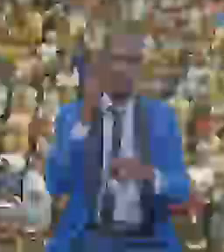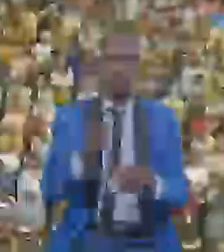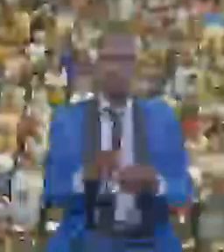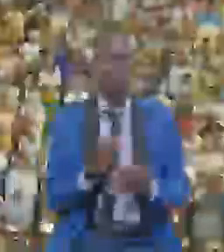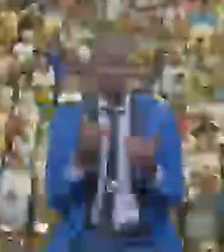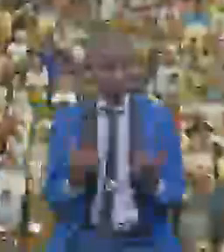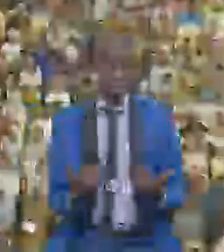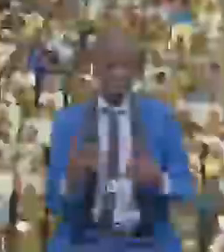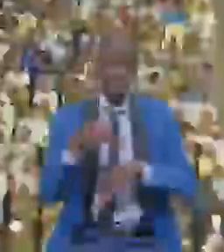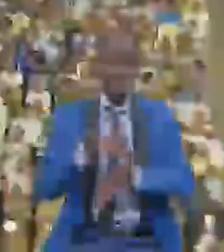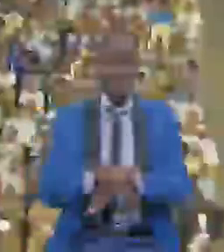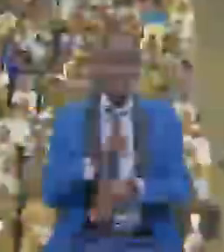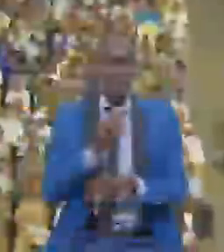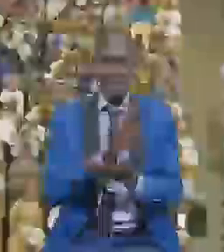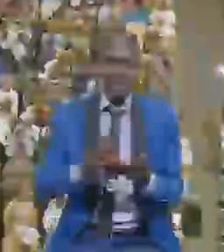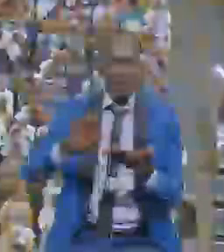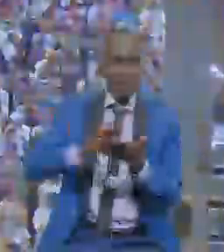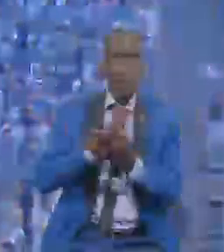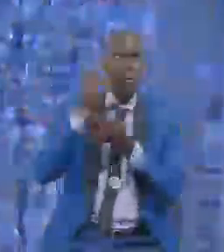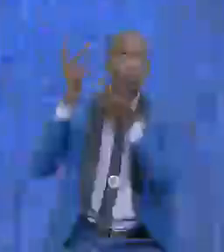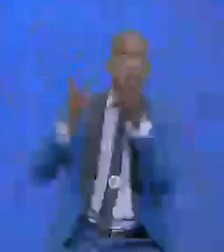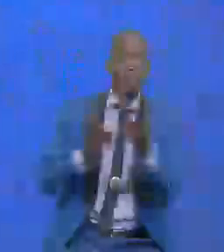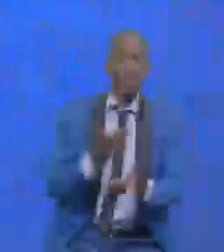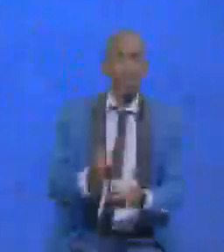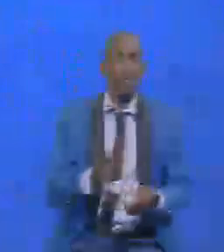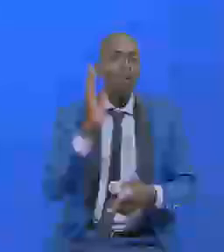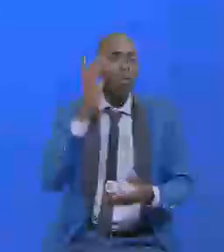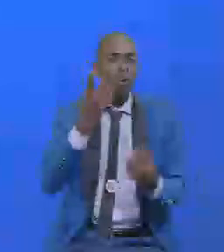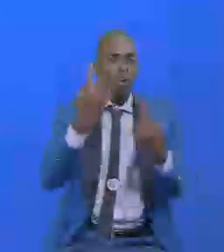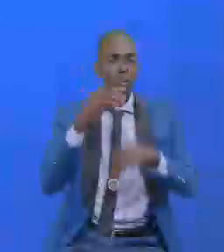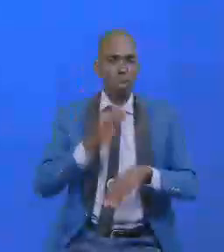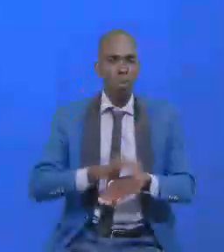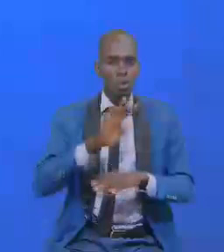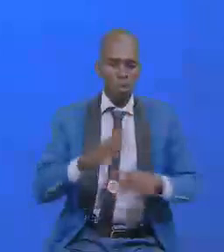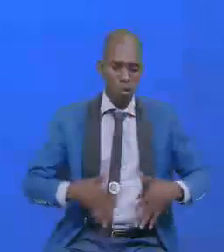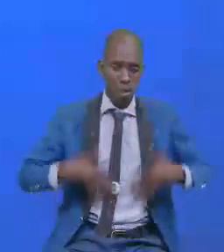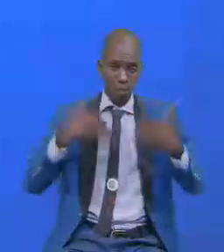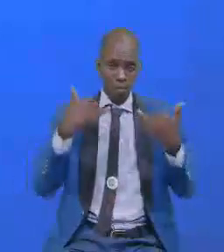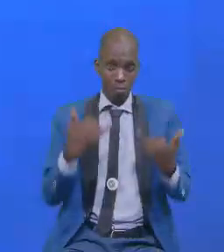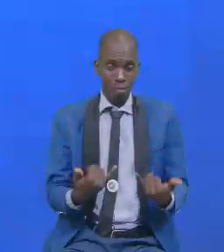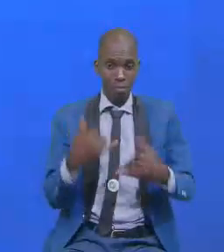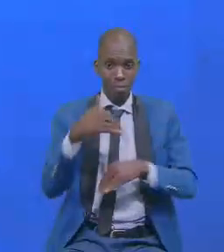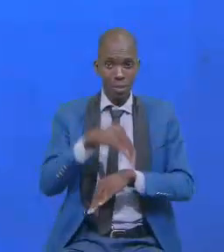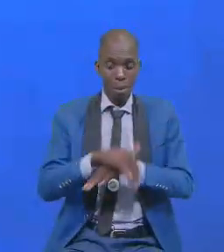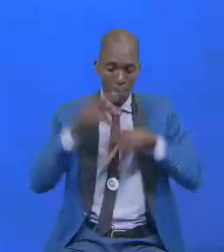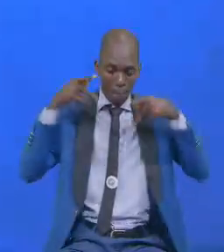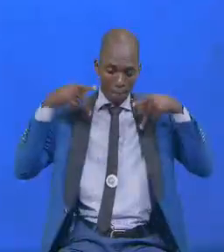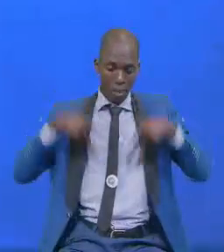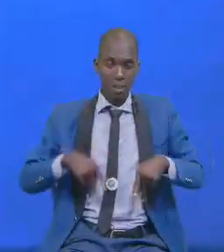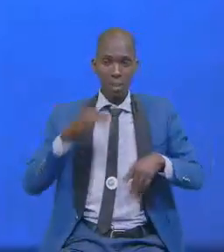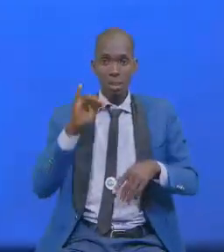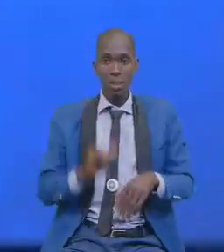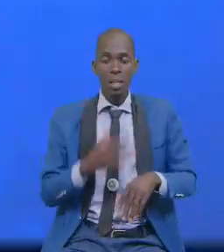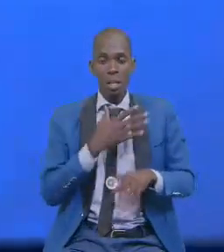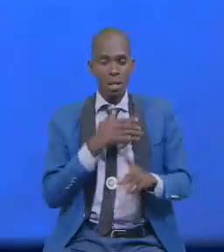Tonight, a divine visitation will come upon your life personally and pointedly